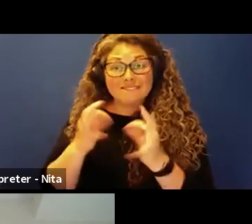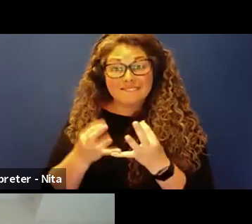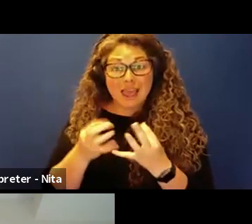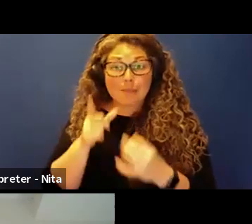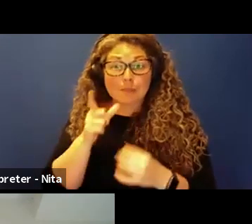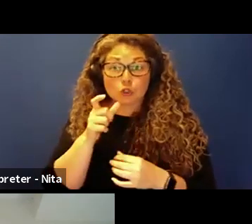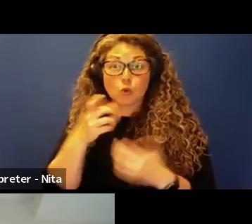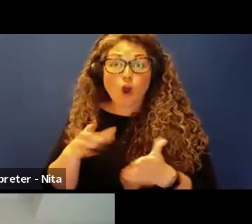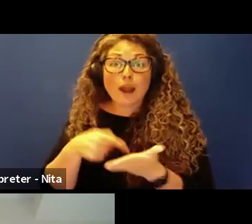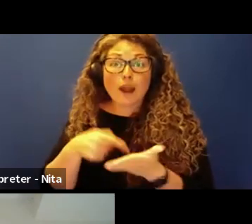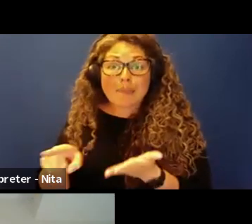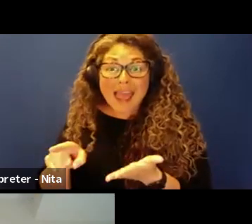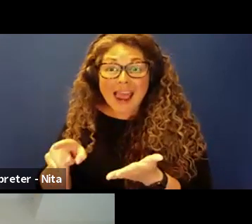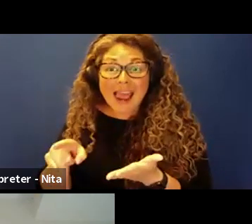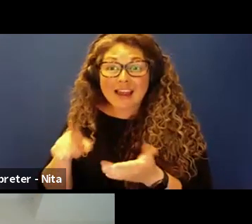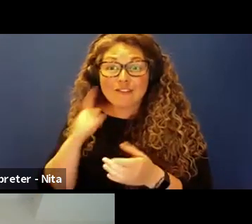refund.